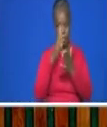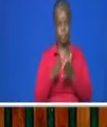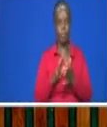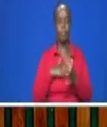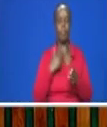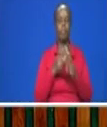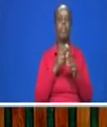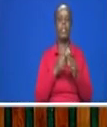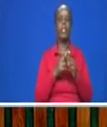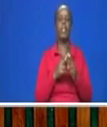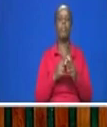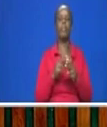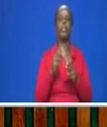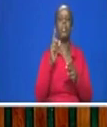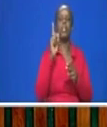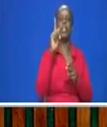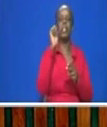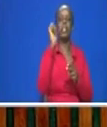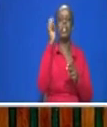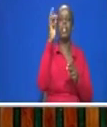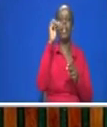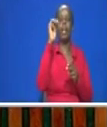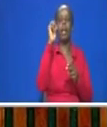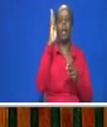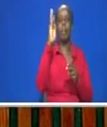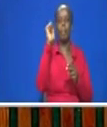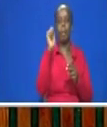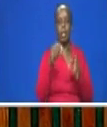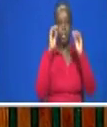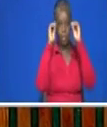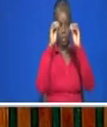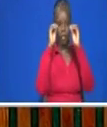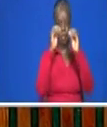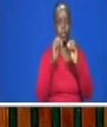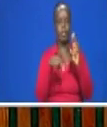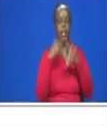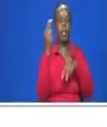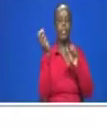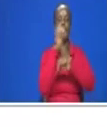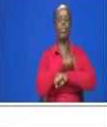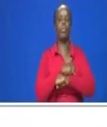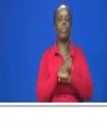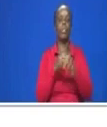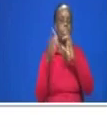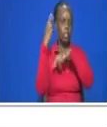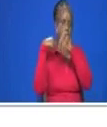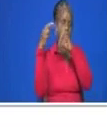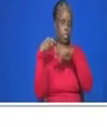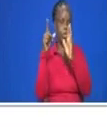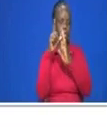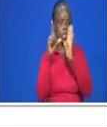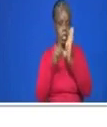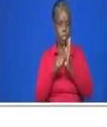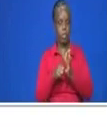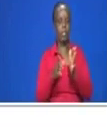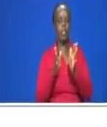My name is Teacher Stephen Kiyomba, presenting to you a secondary school revision,